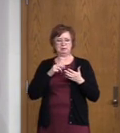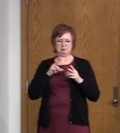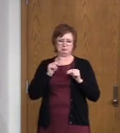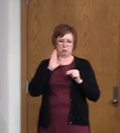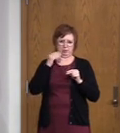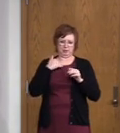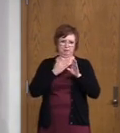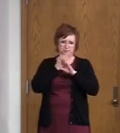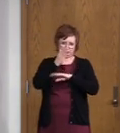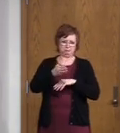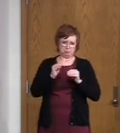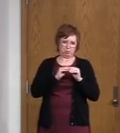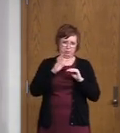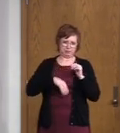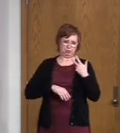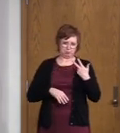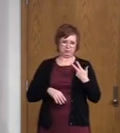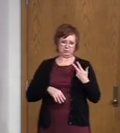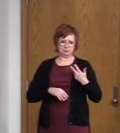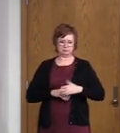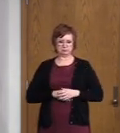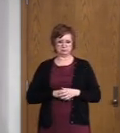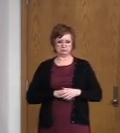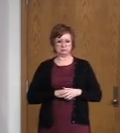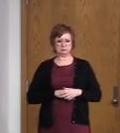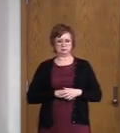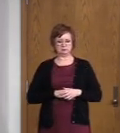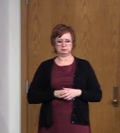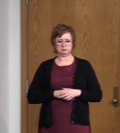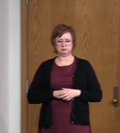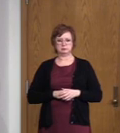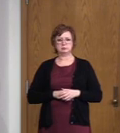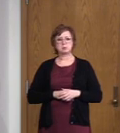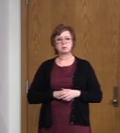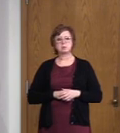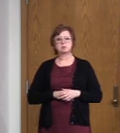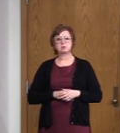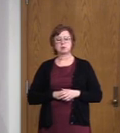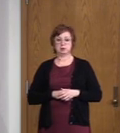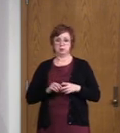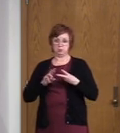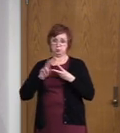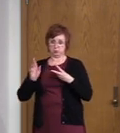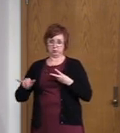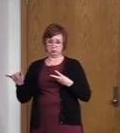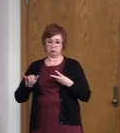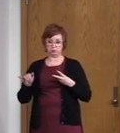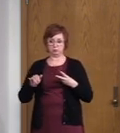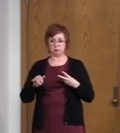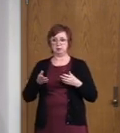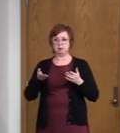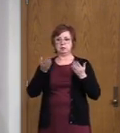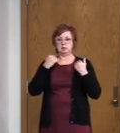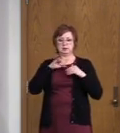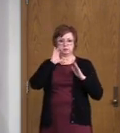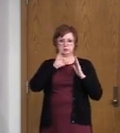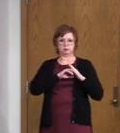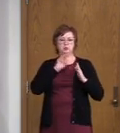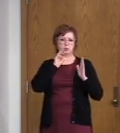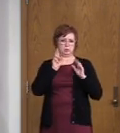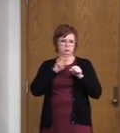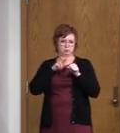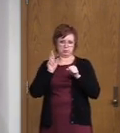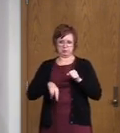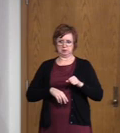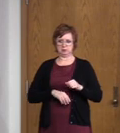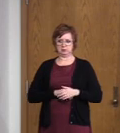multiple clinics of each type available in Saskatoon and in Regina. So Regina being the next slide. So again, it's just